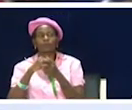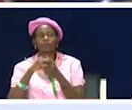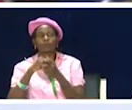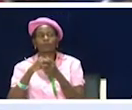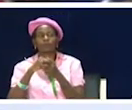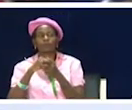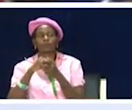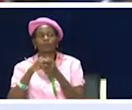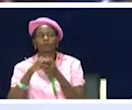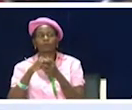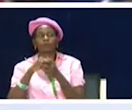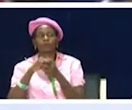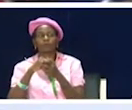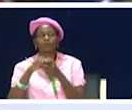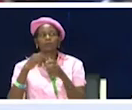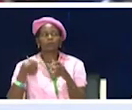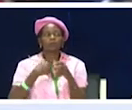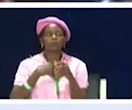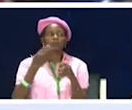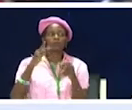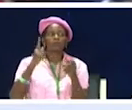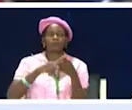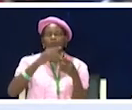We seem to forget that